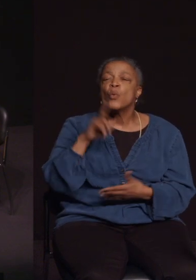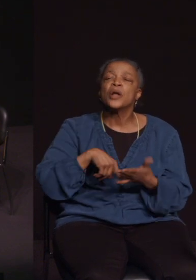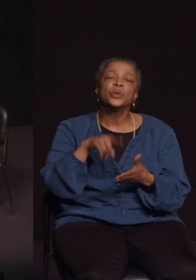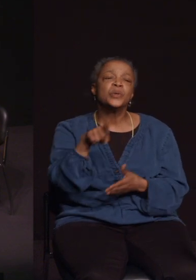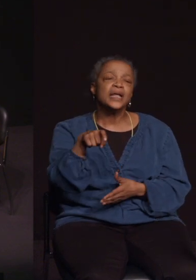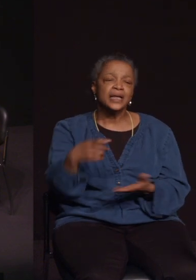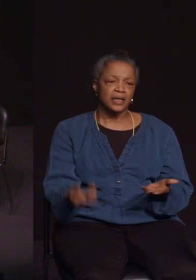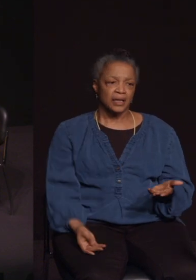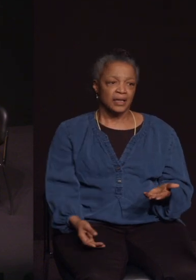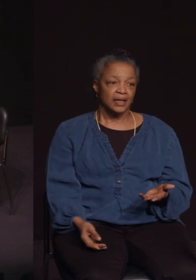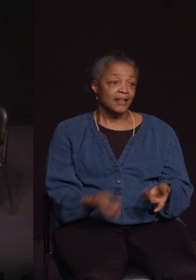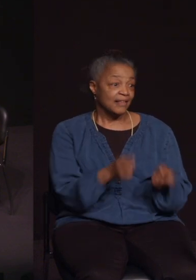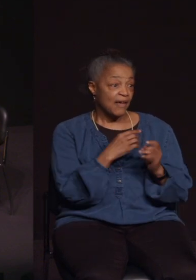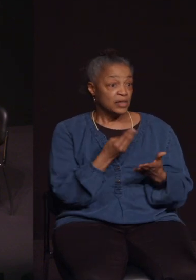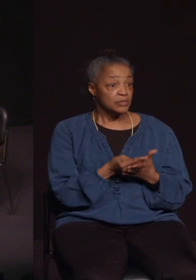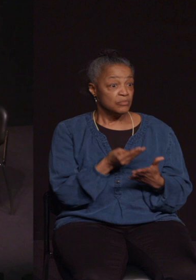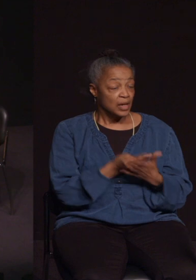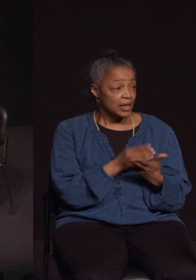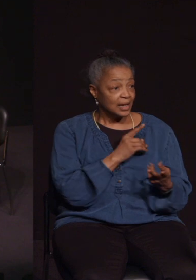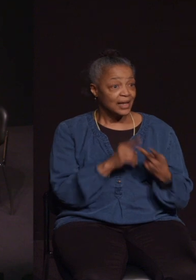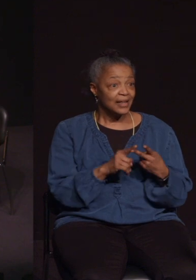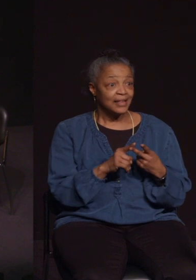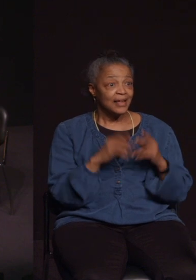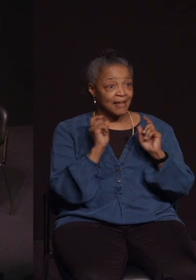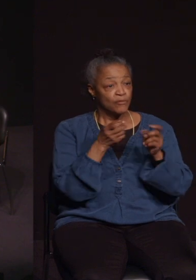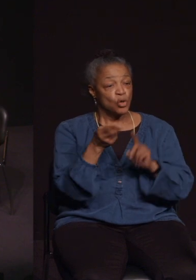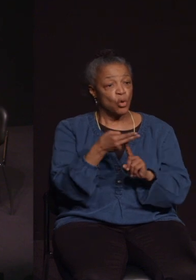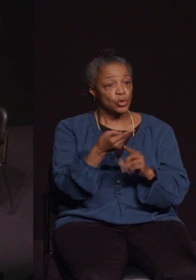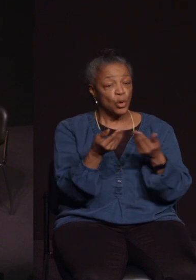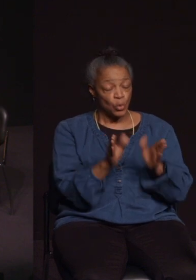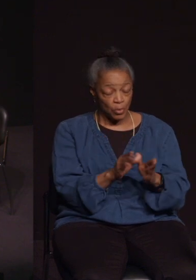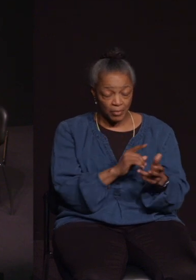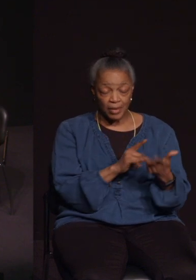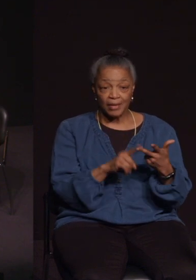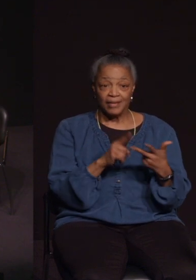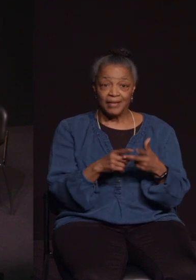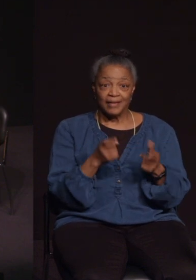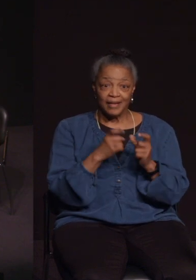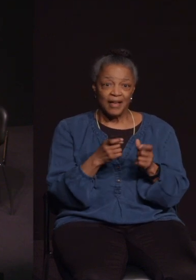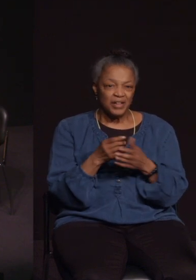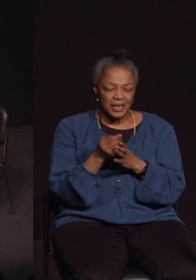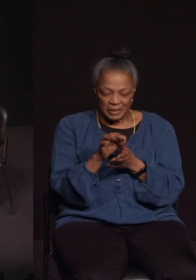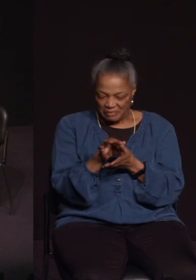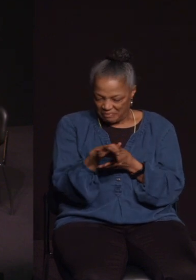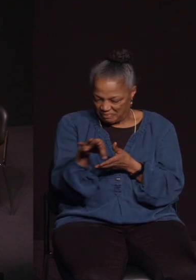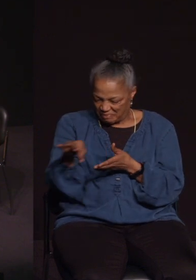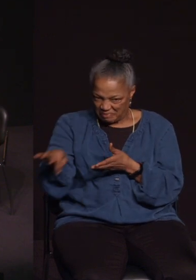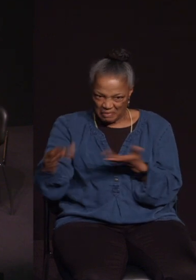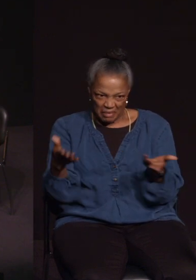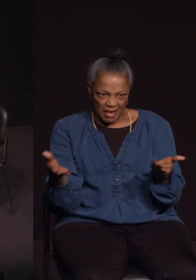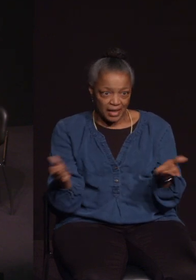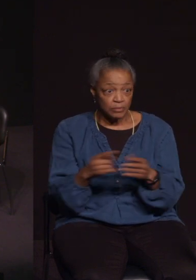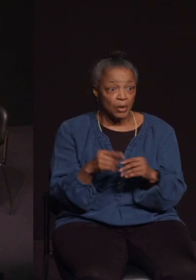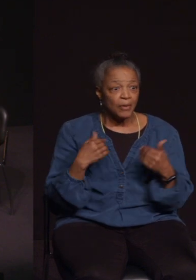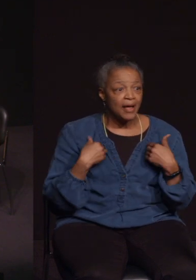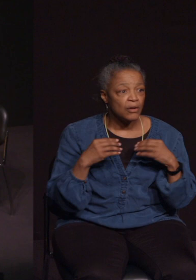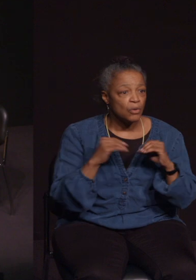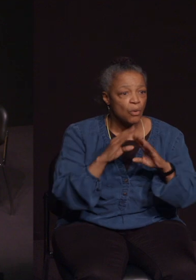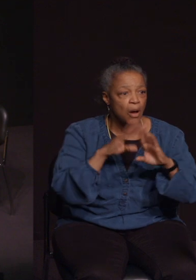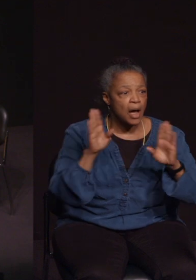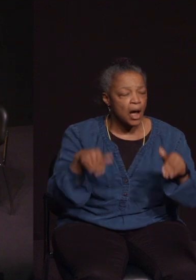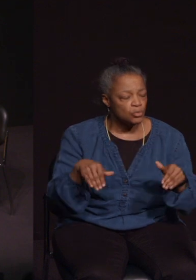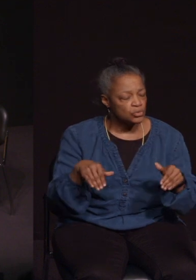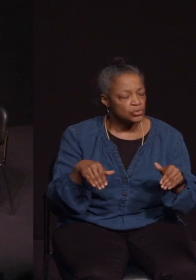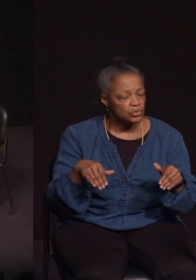need? They gave us money. They put us up in hotels. They gave us little trinkets, but nobody knew we didn't have a house to live in.